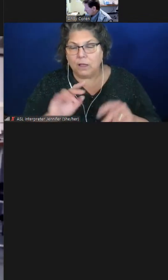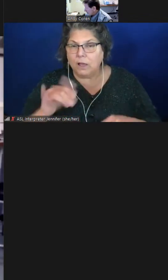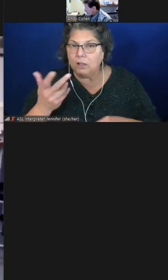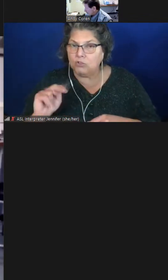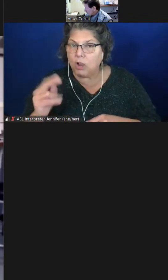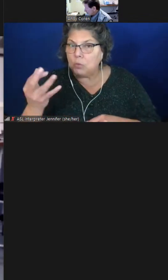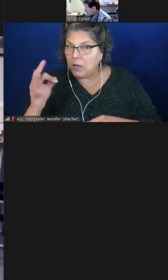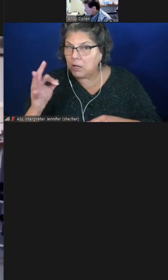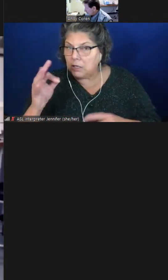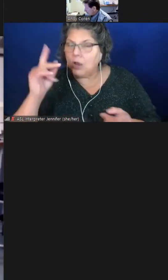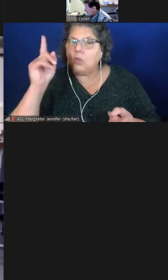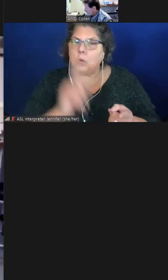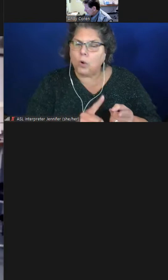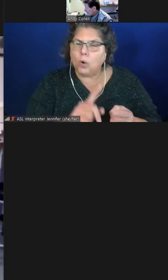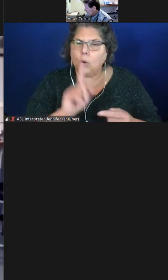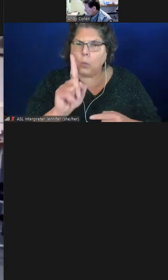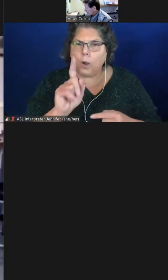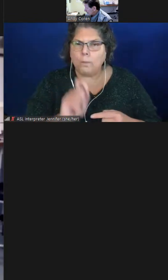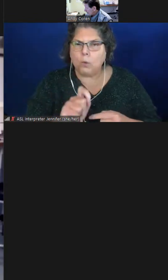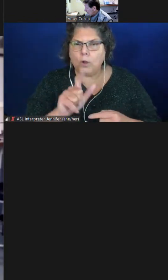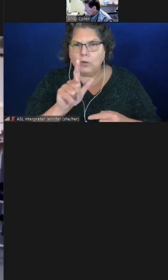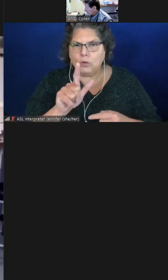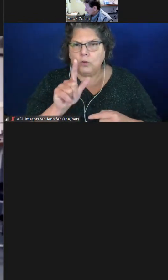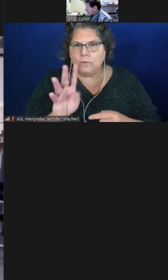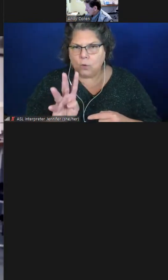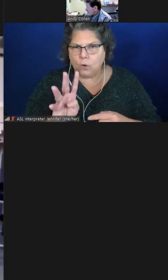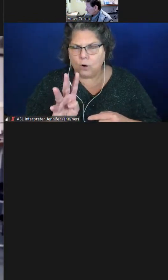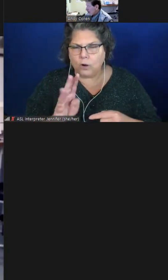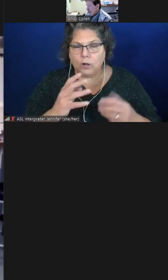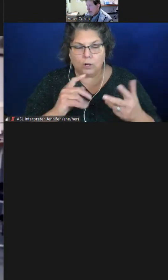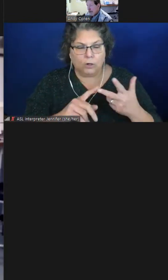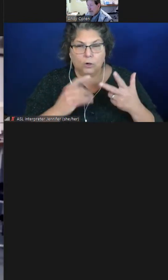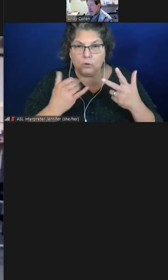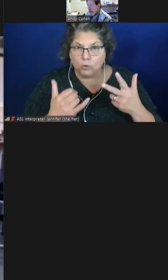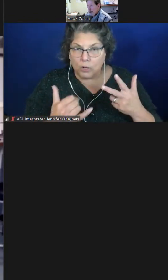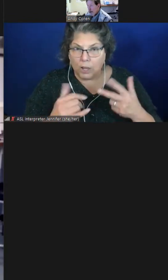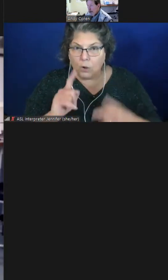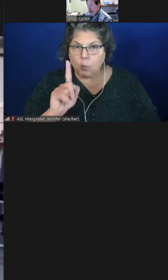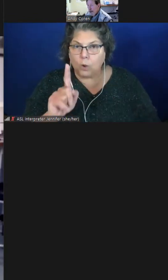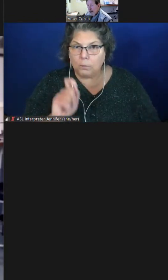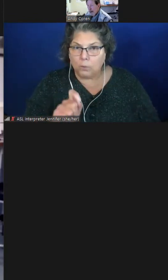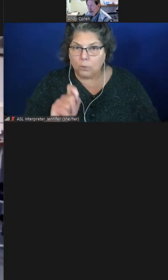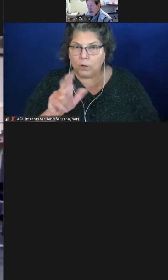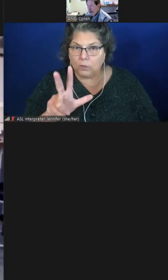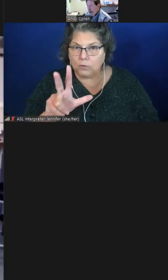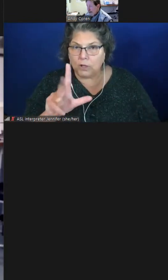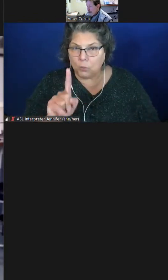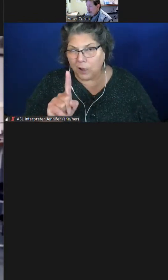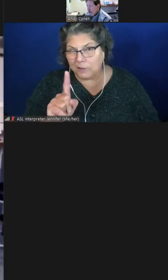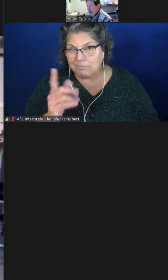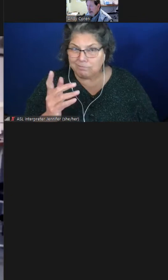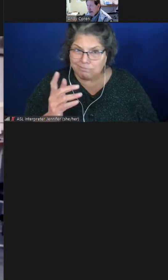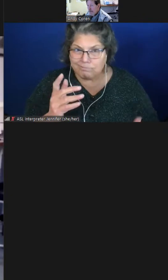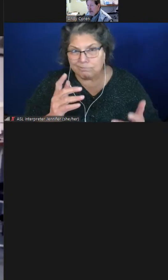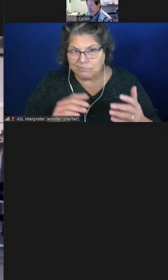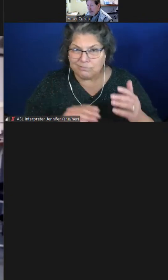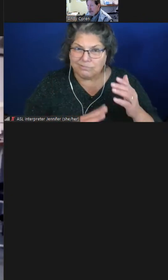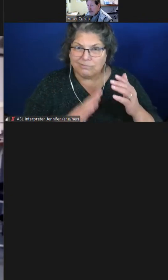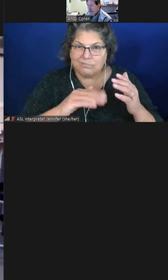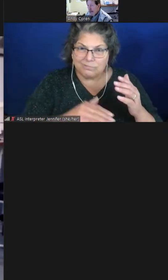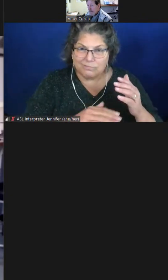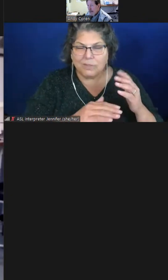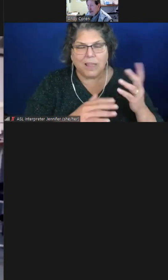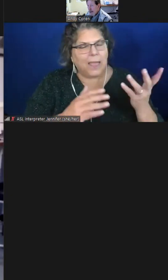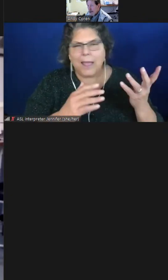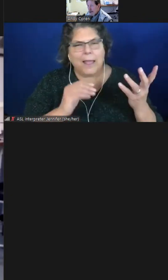it had come down to 1.24. Today, it's 1.31. And I don't have a